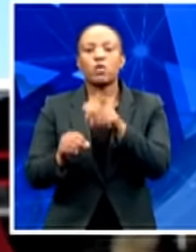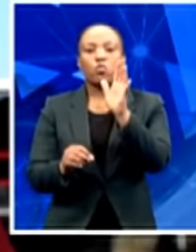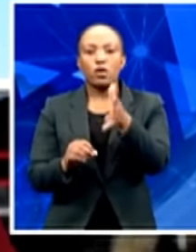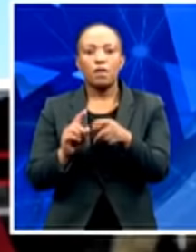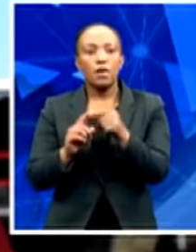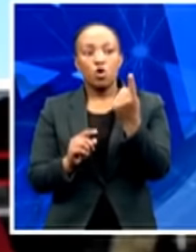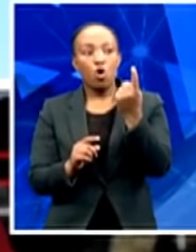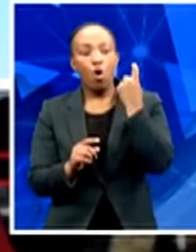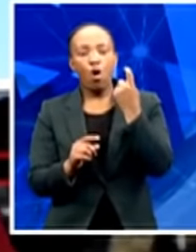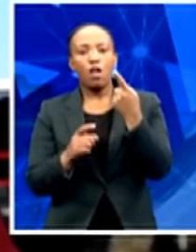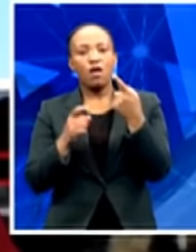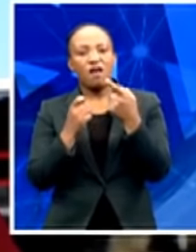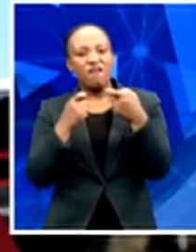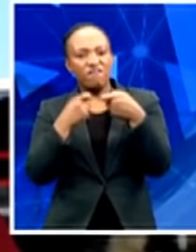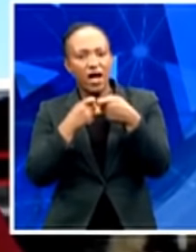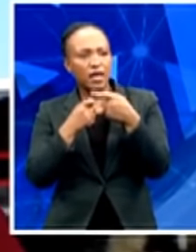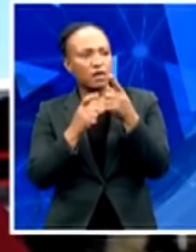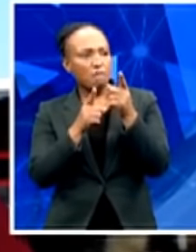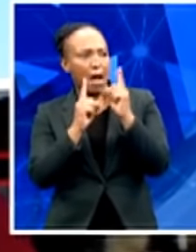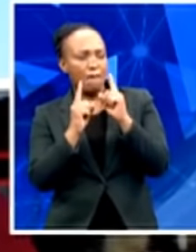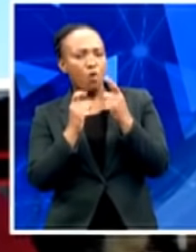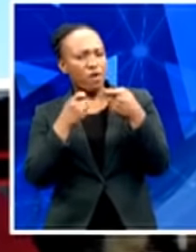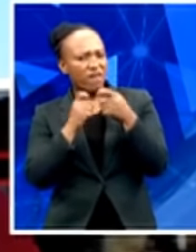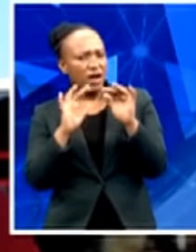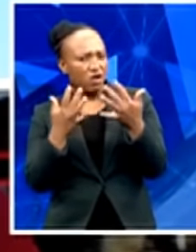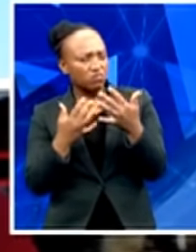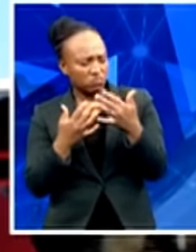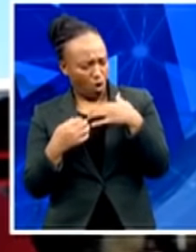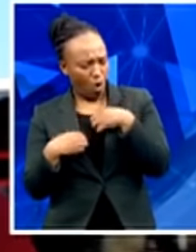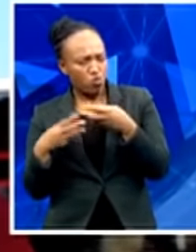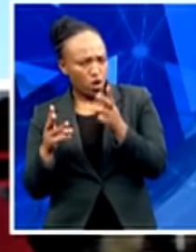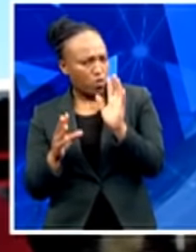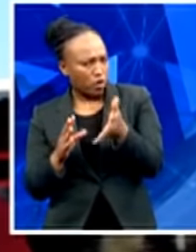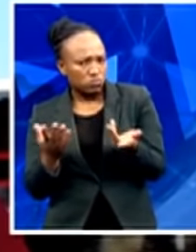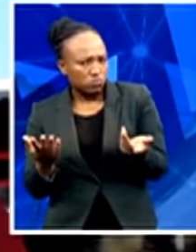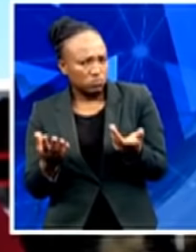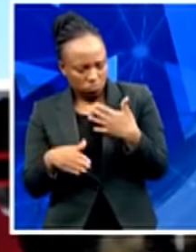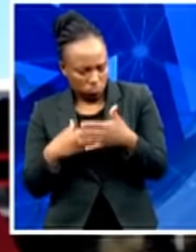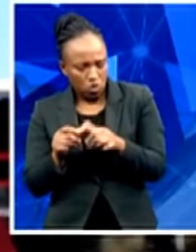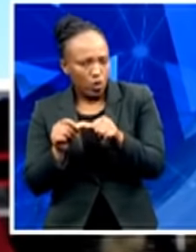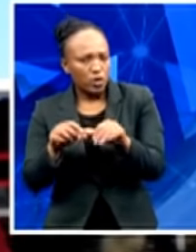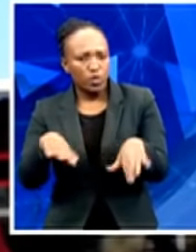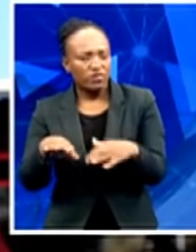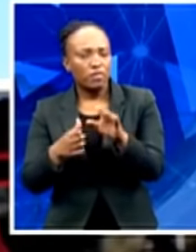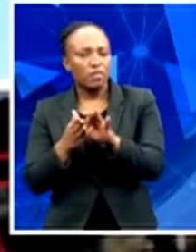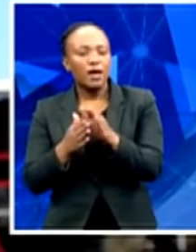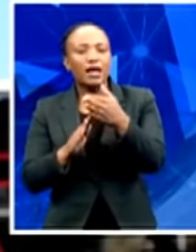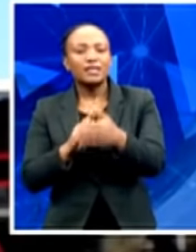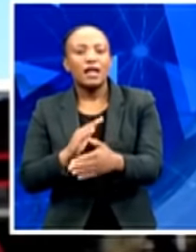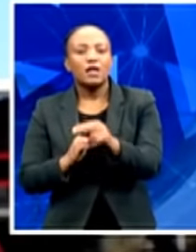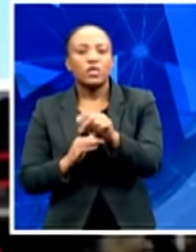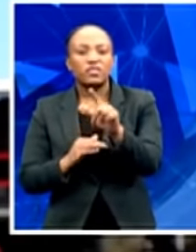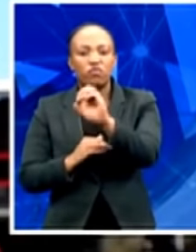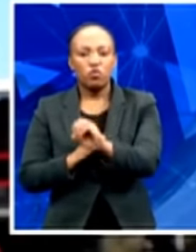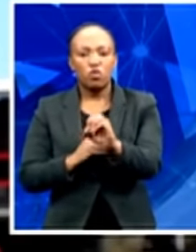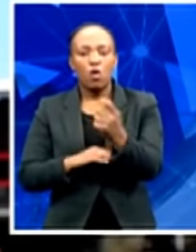fight. We're going to fight in our own way. So our political programs are continuing until the 27th of October, the day of victory. So we're not going to listen